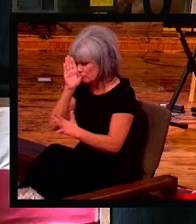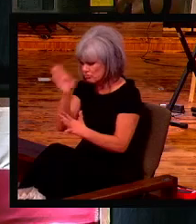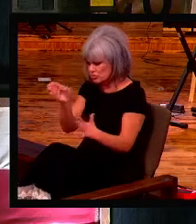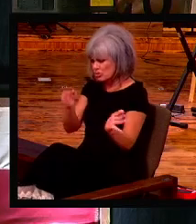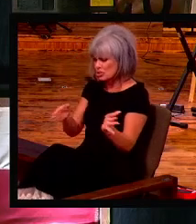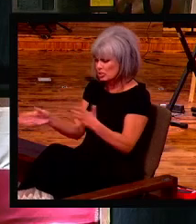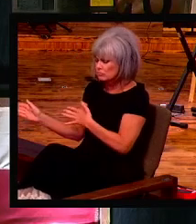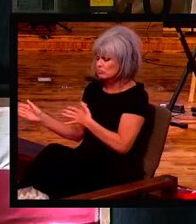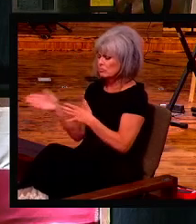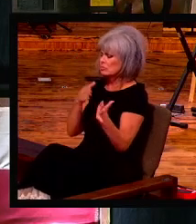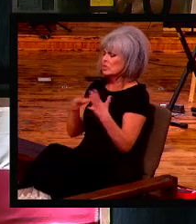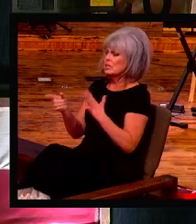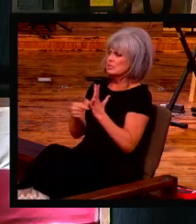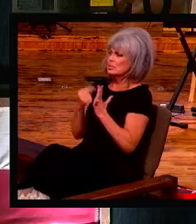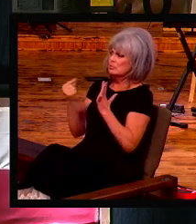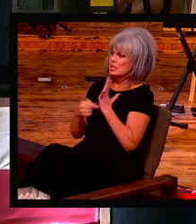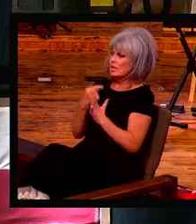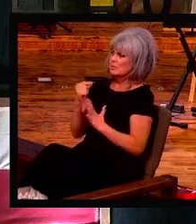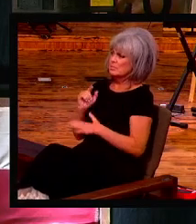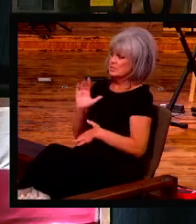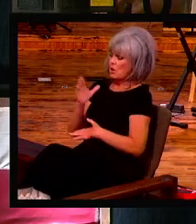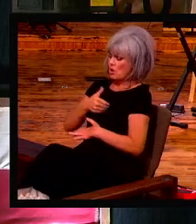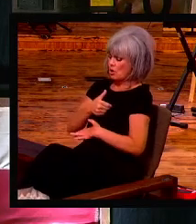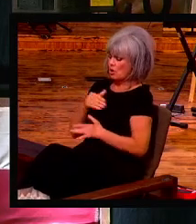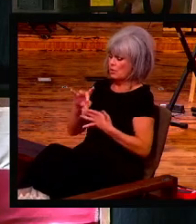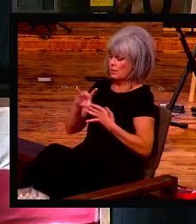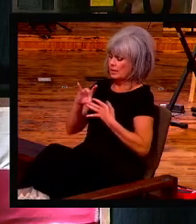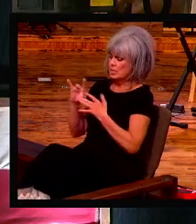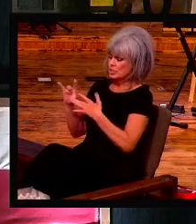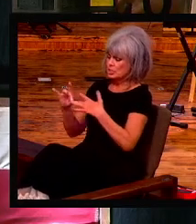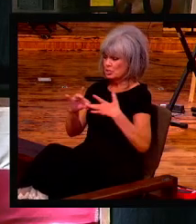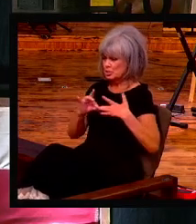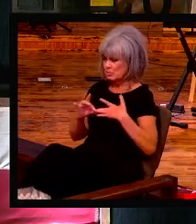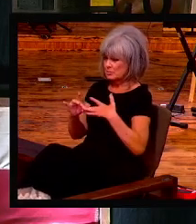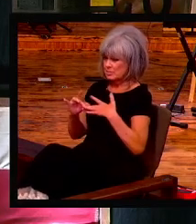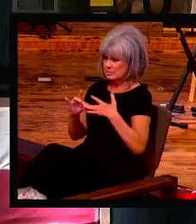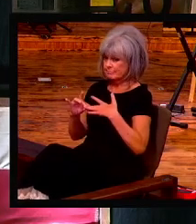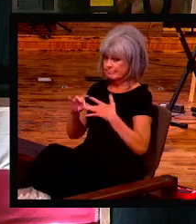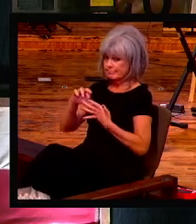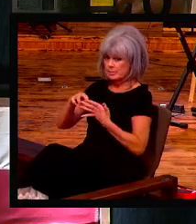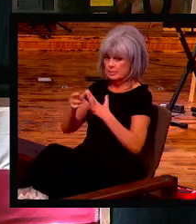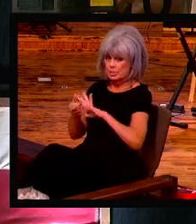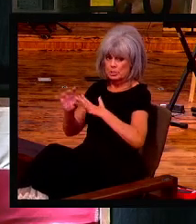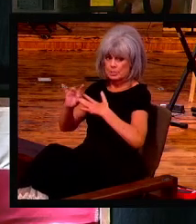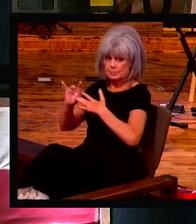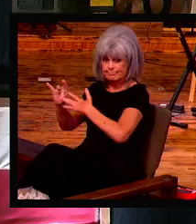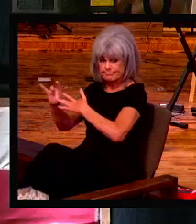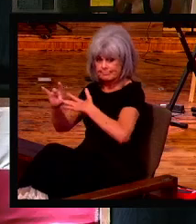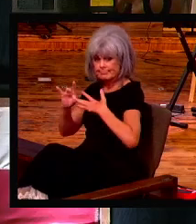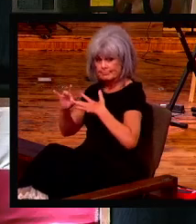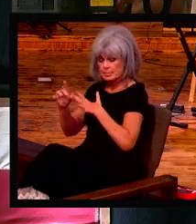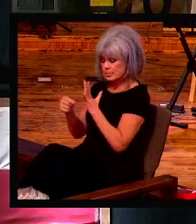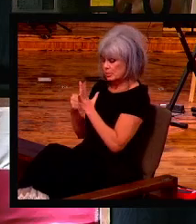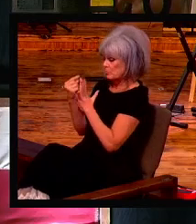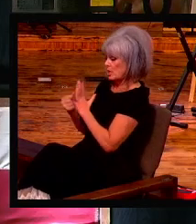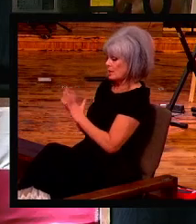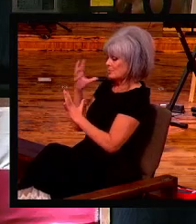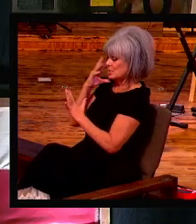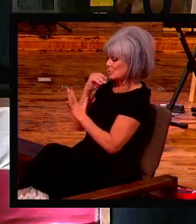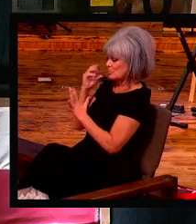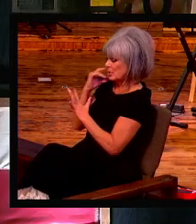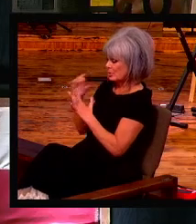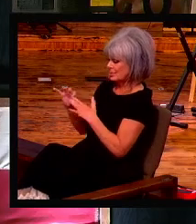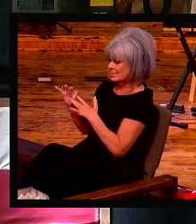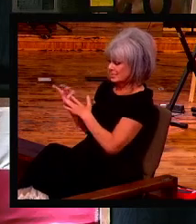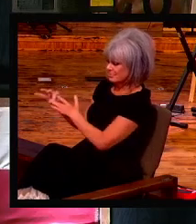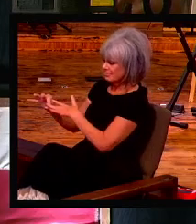share this with you, because sometimes our relationships are tethered to some of our experiences, especially when